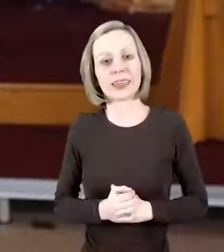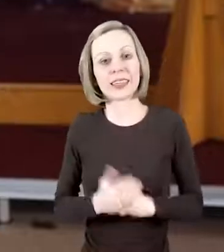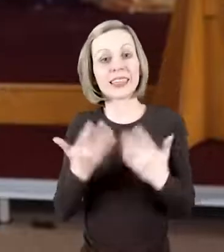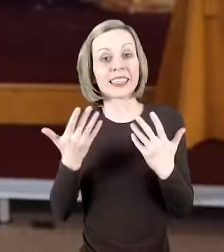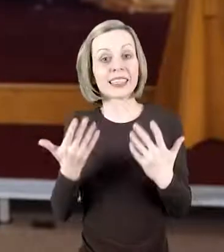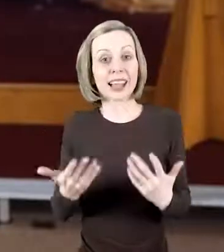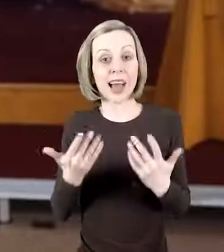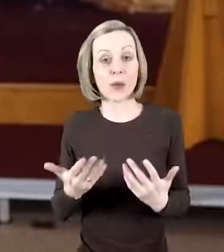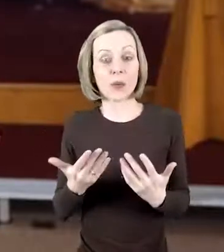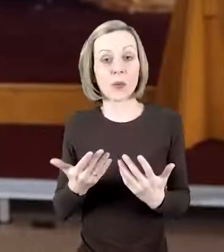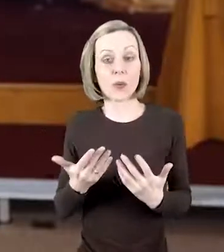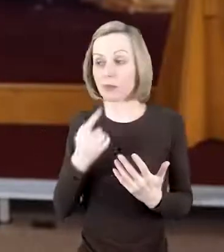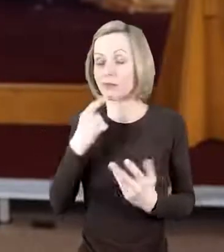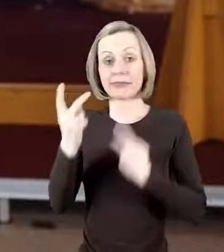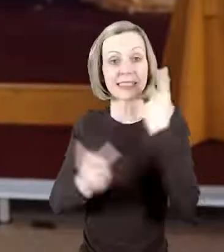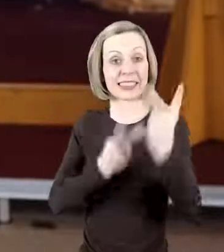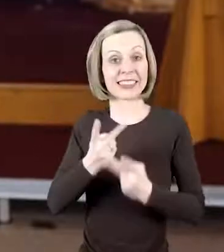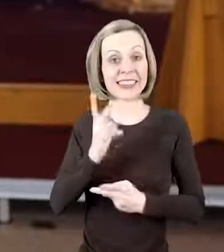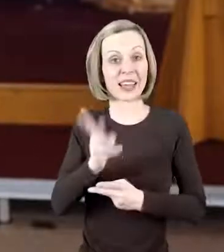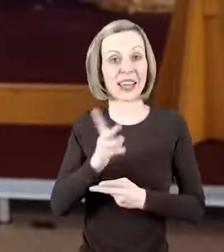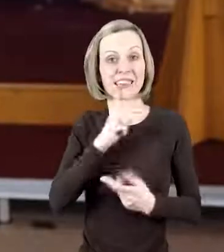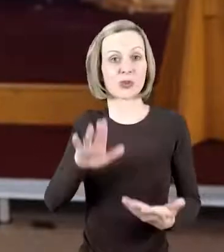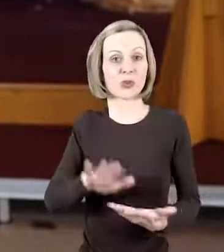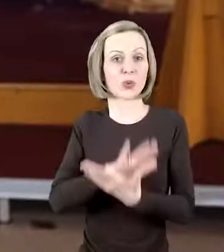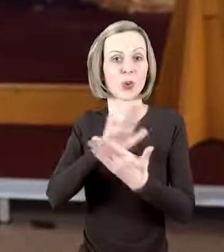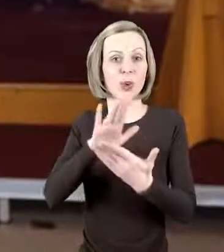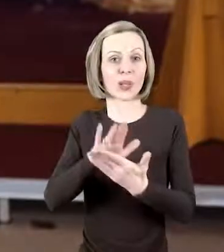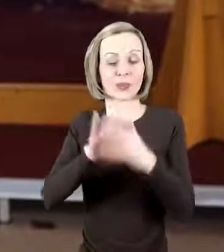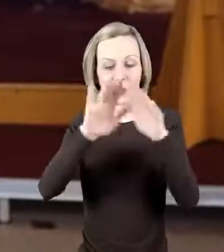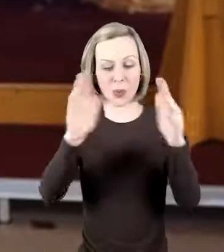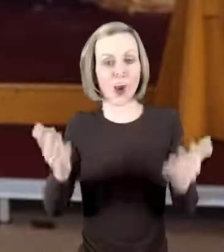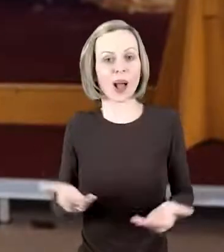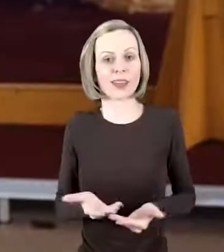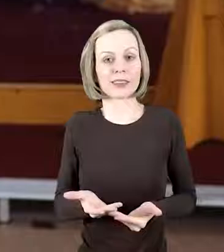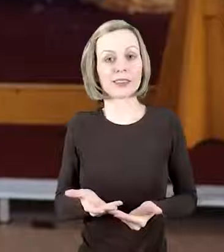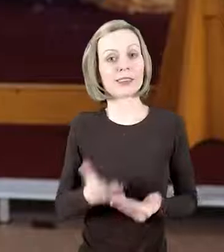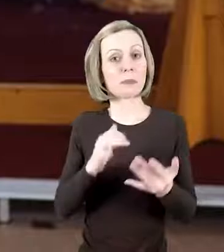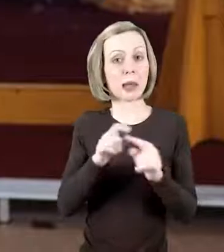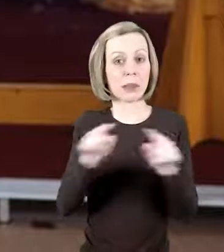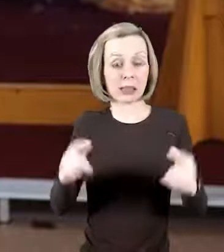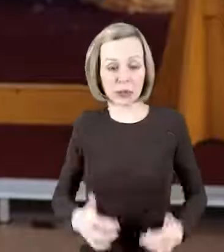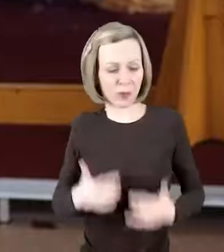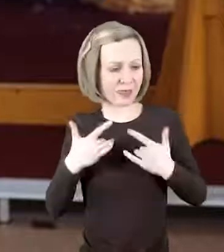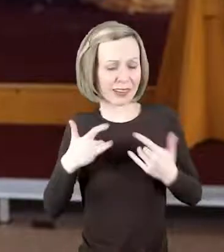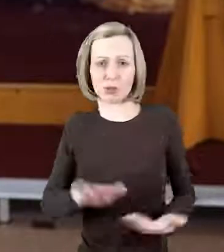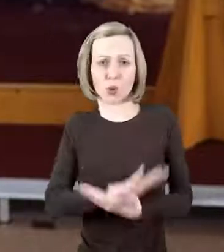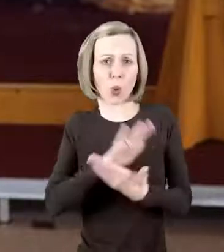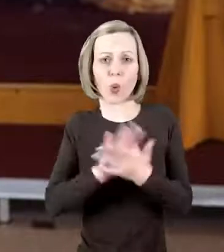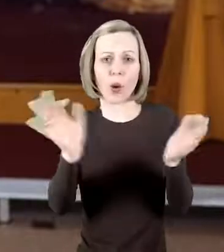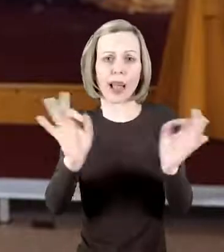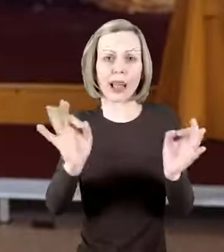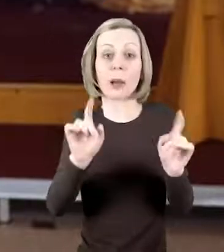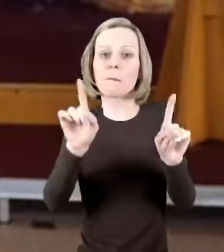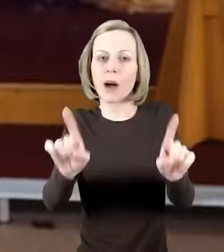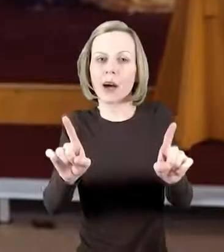And so now we're going to come to another chance to sing. We're going to sing Joy to the World. It may be right now you're not feeling very